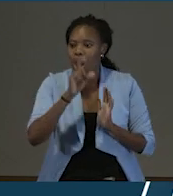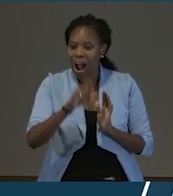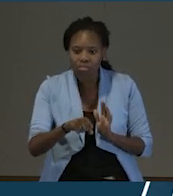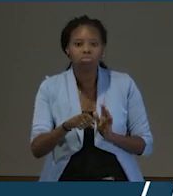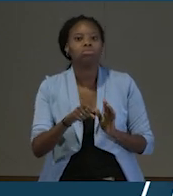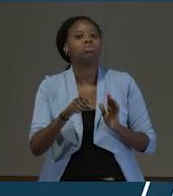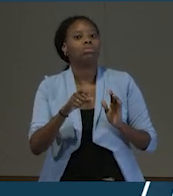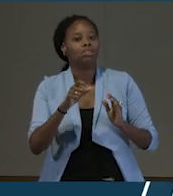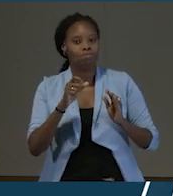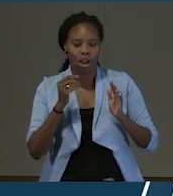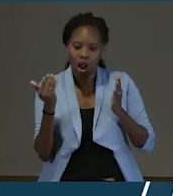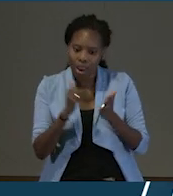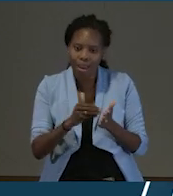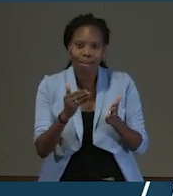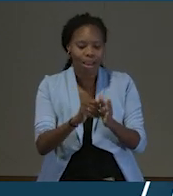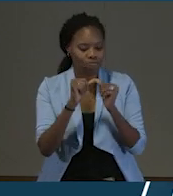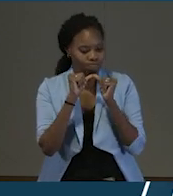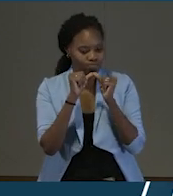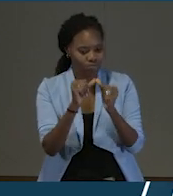Be consistent.